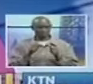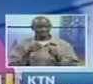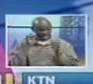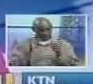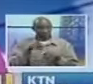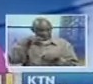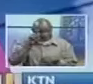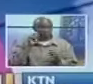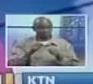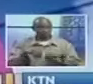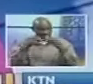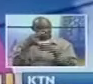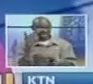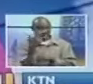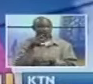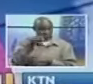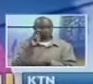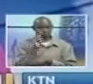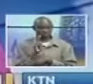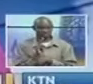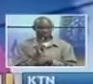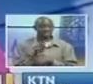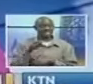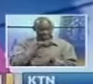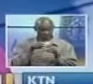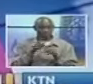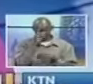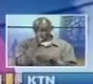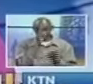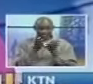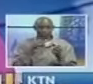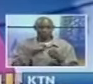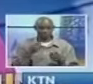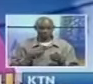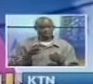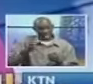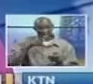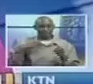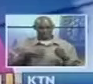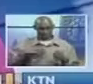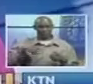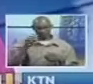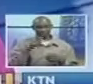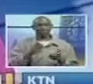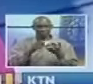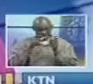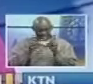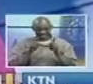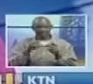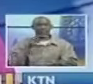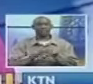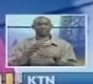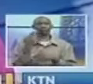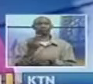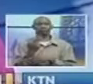to carry a firearm? Well, the National Police Service is proposing to raise the number of civilians licensed to carry firearms.